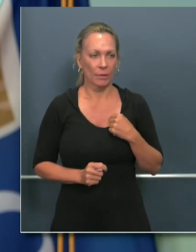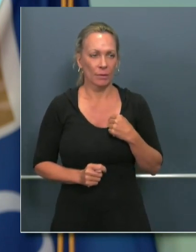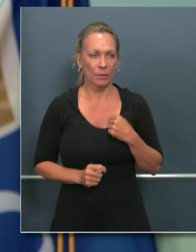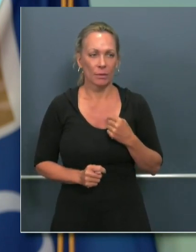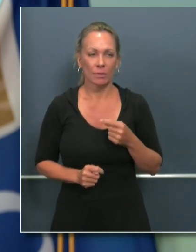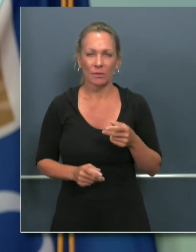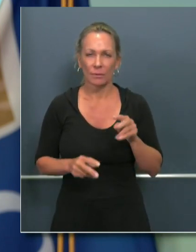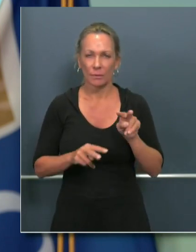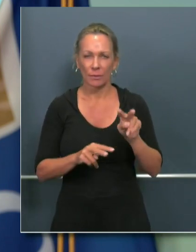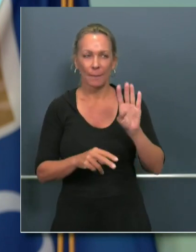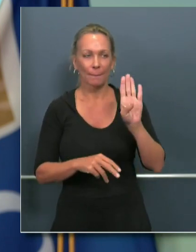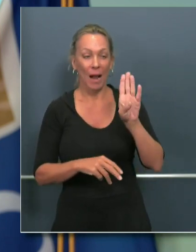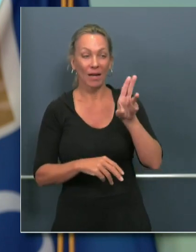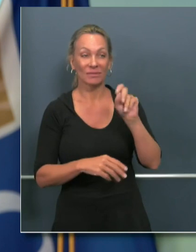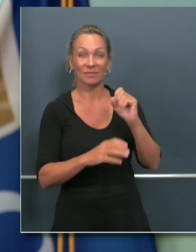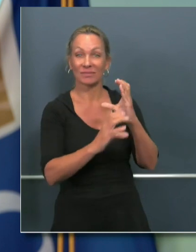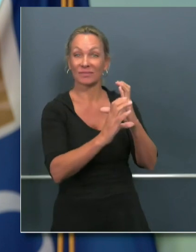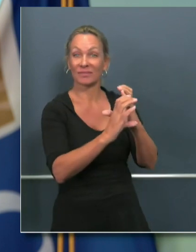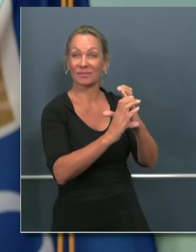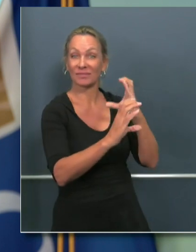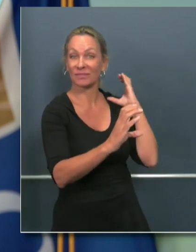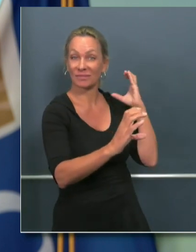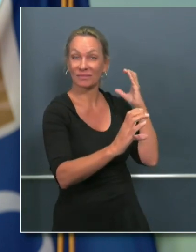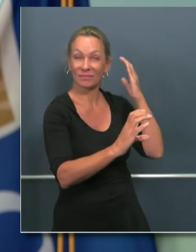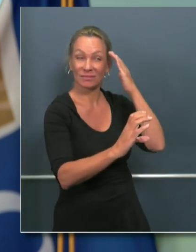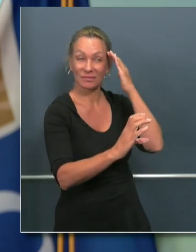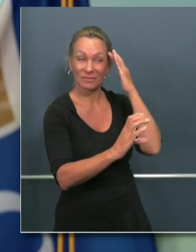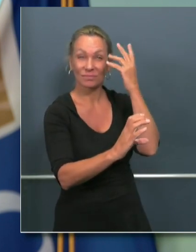at those sentences within 180 or so